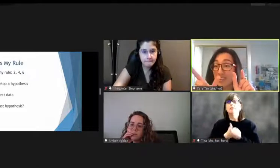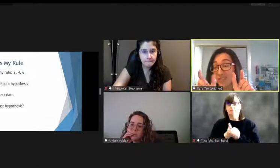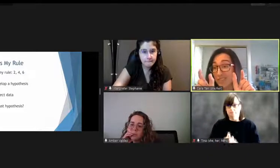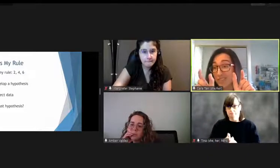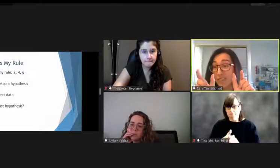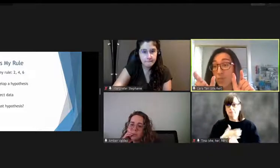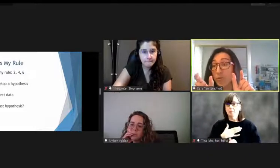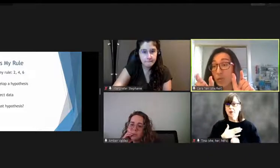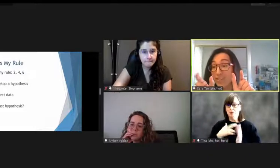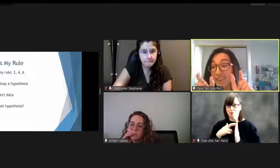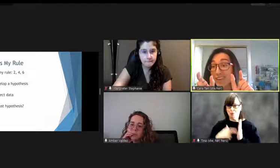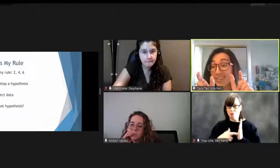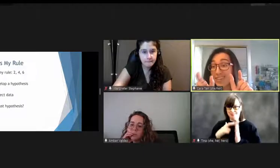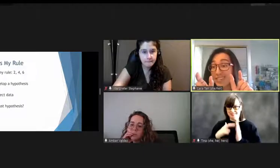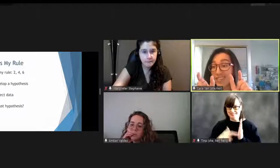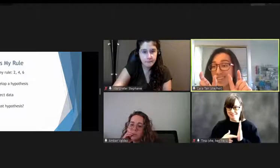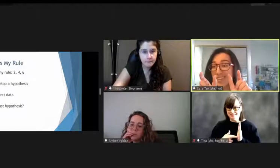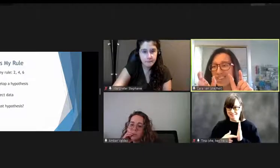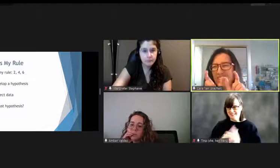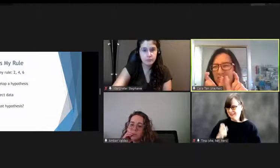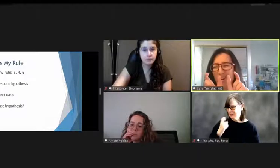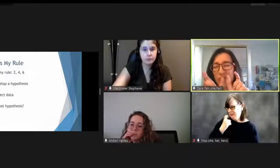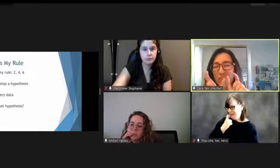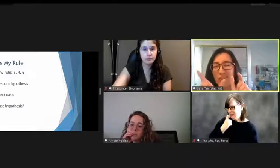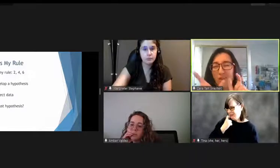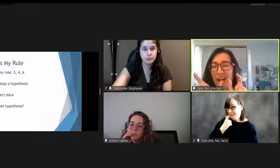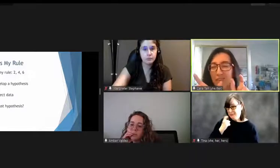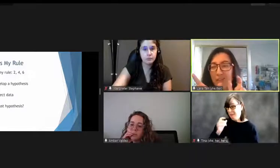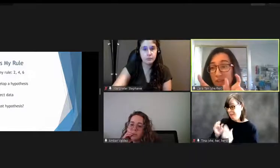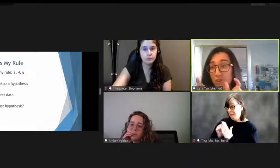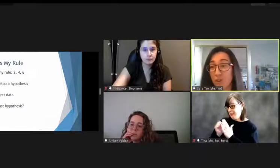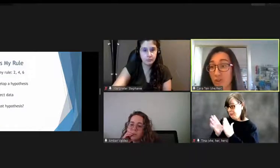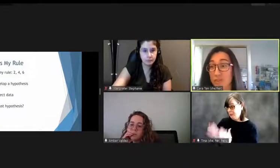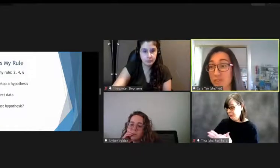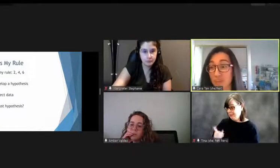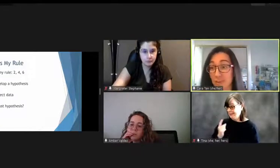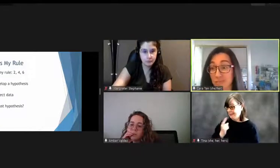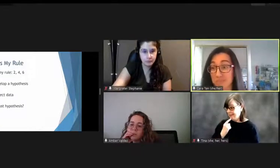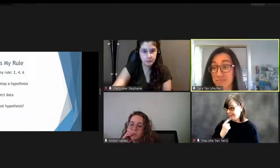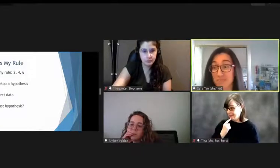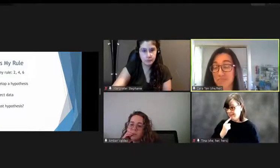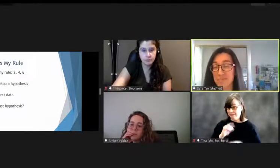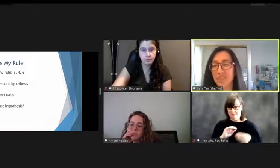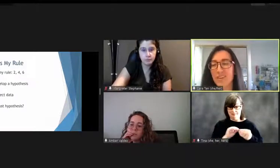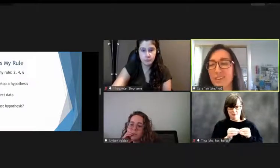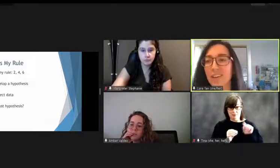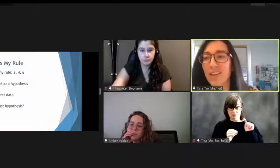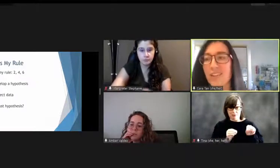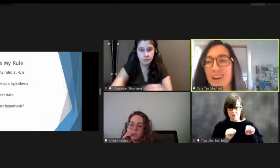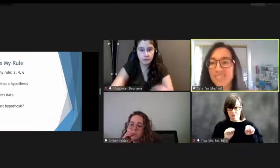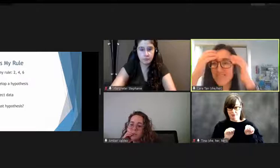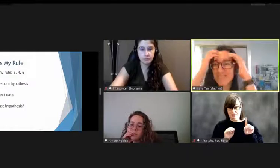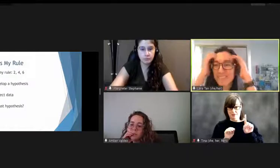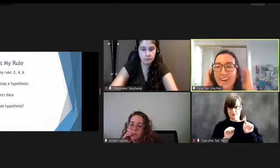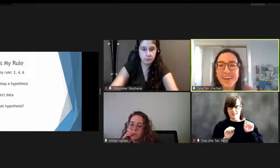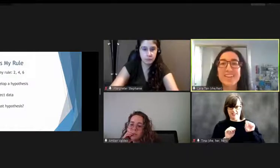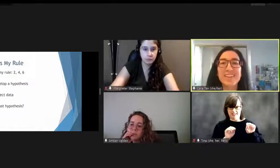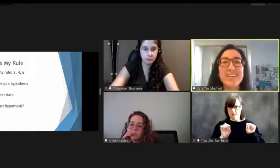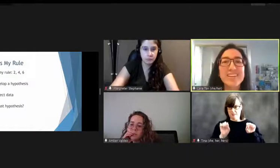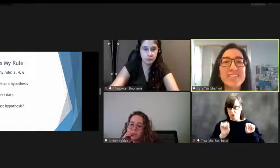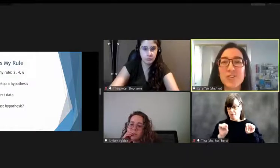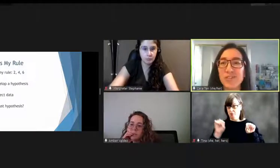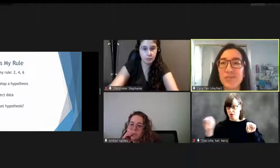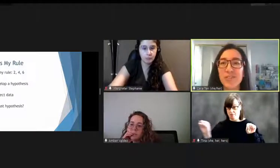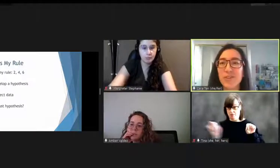3.5 is 1.5, right? So they don't have to be equal intervals either. All right, I'm